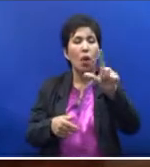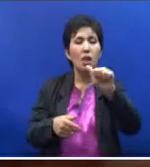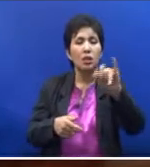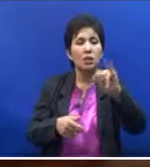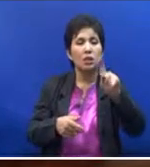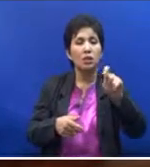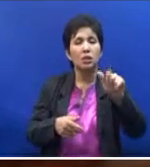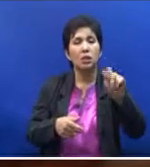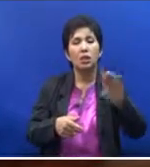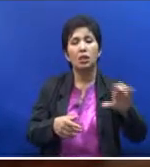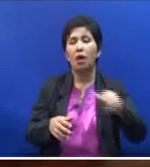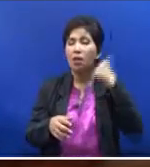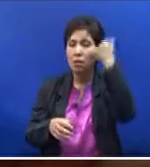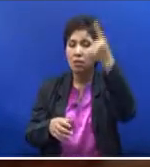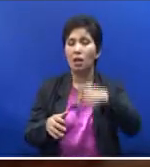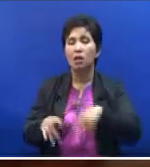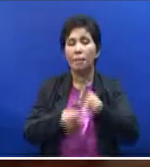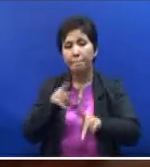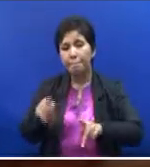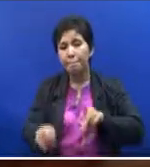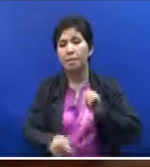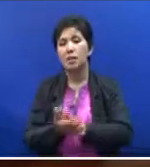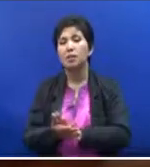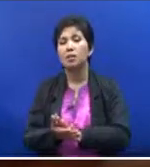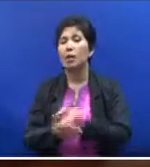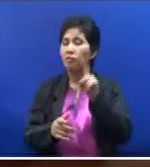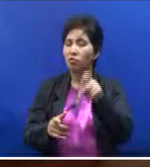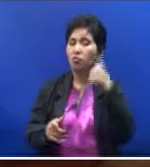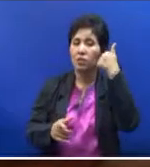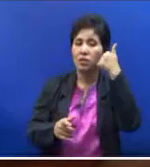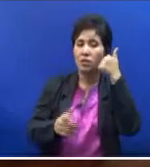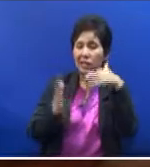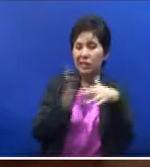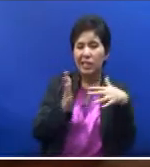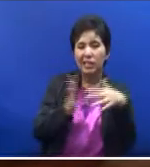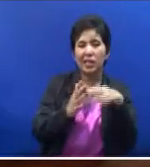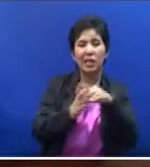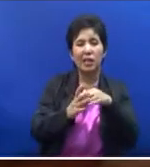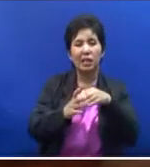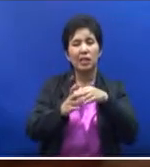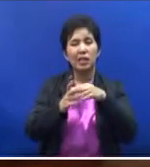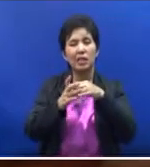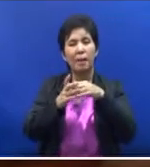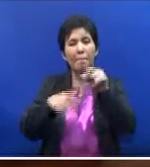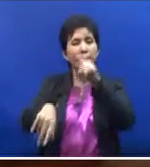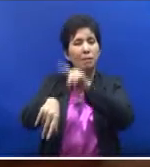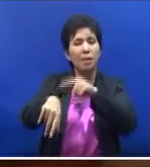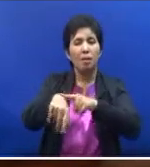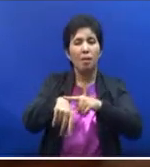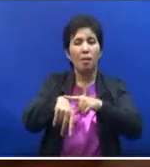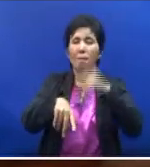that in order to understand the people's view, they have to study maybe in terms of the